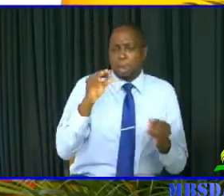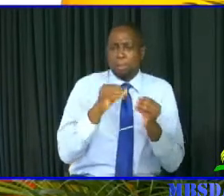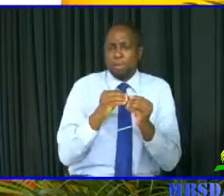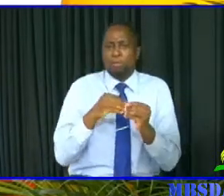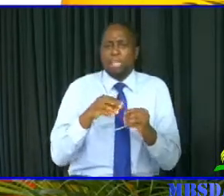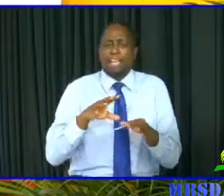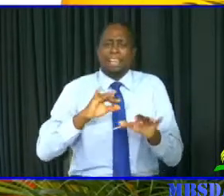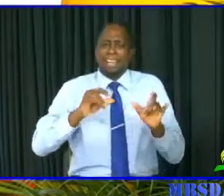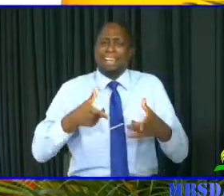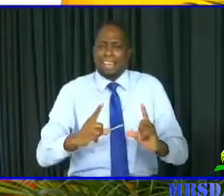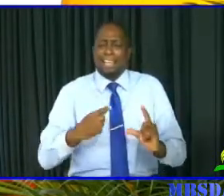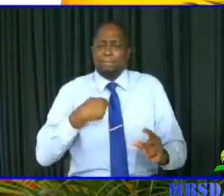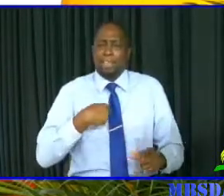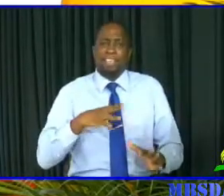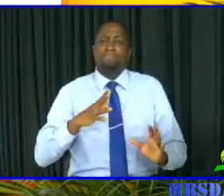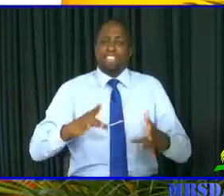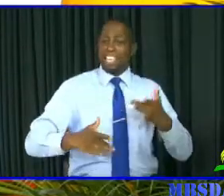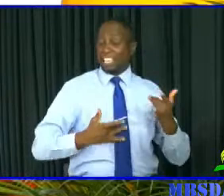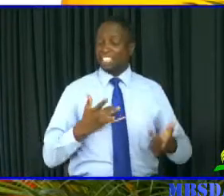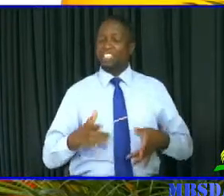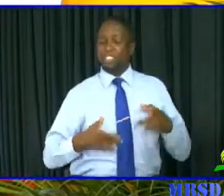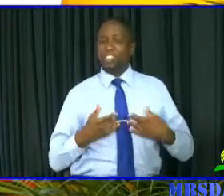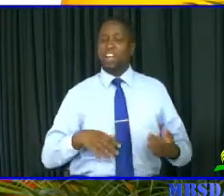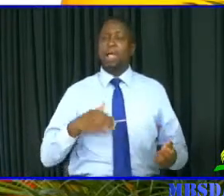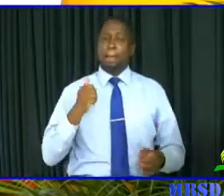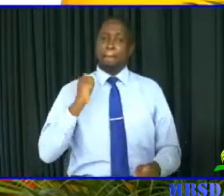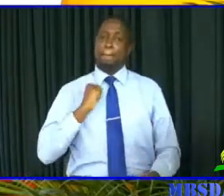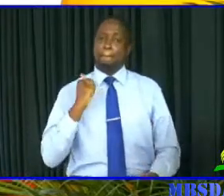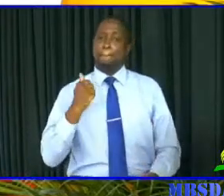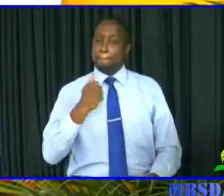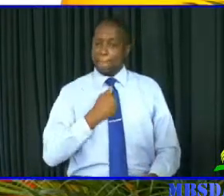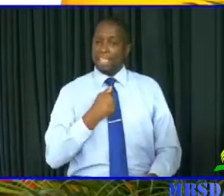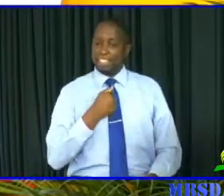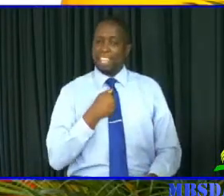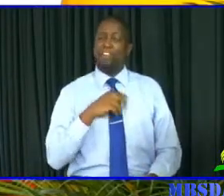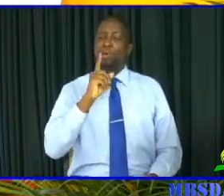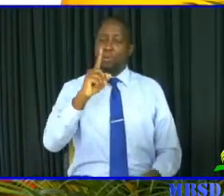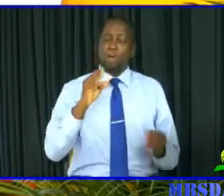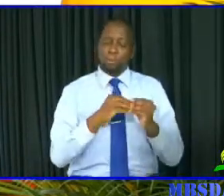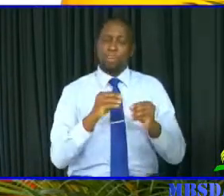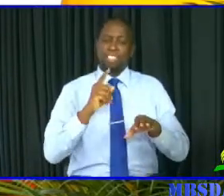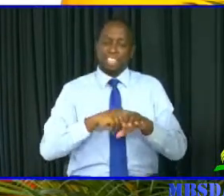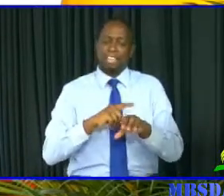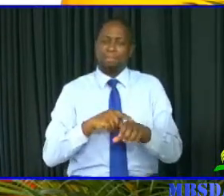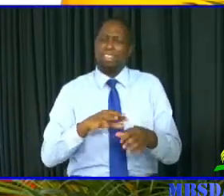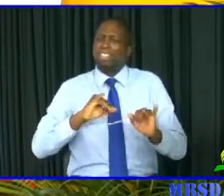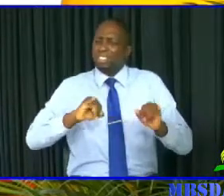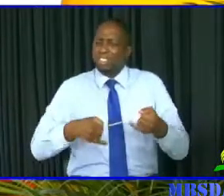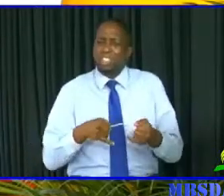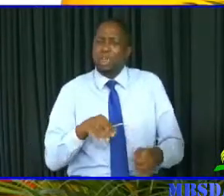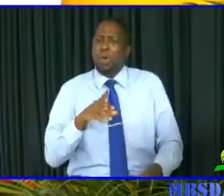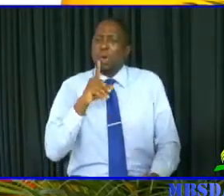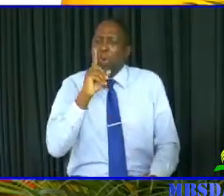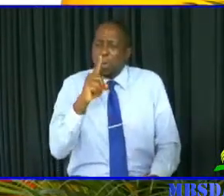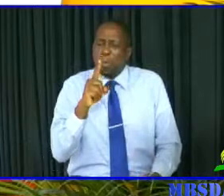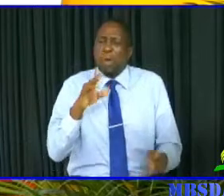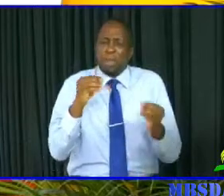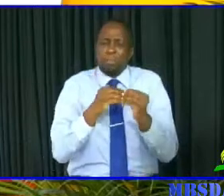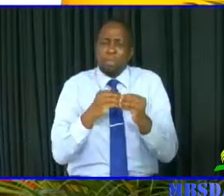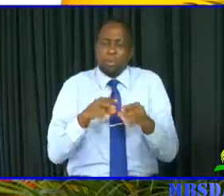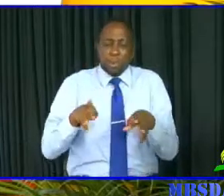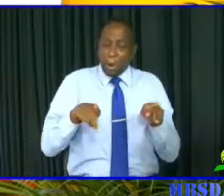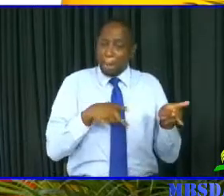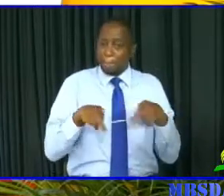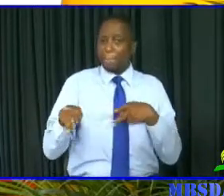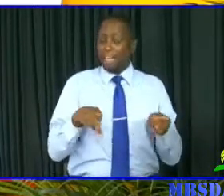have found that many young people have been at the wrong place at the wrong time, and they never made it